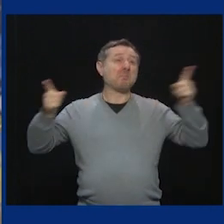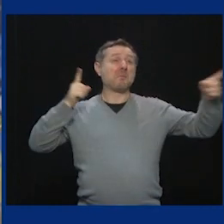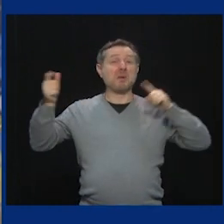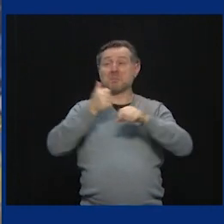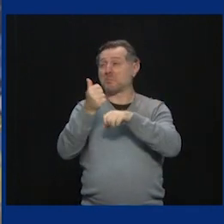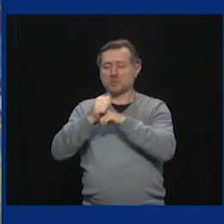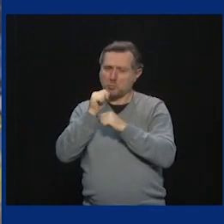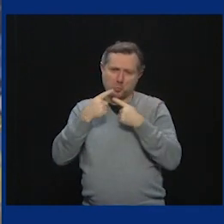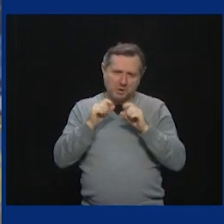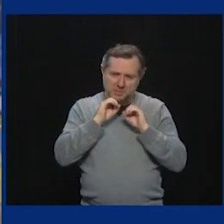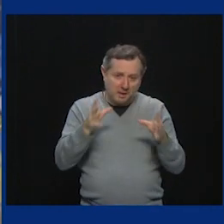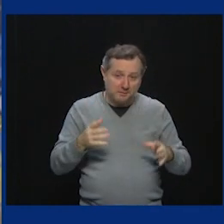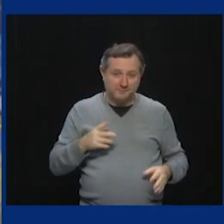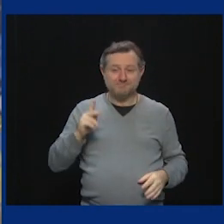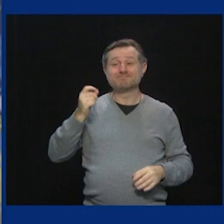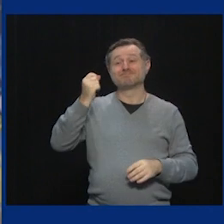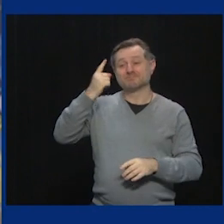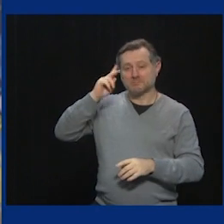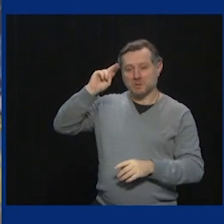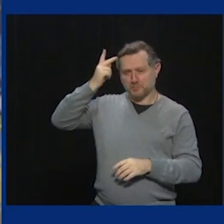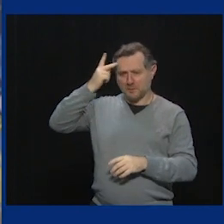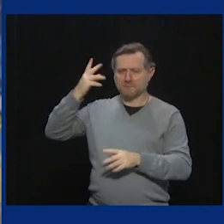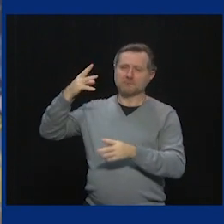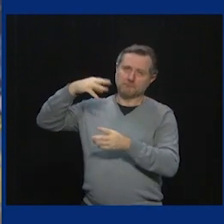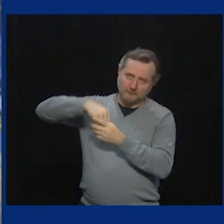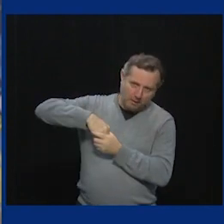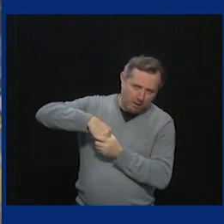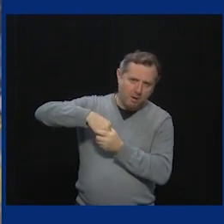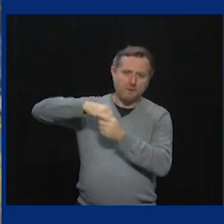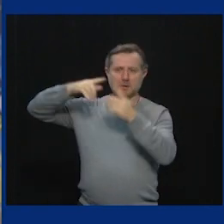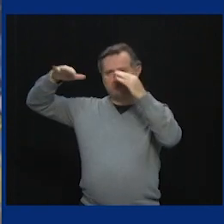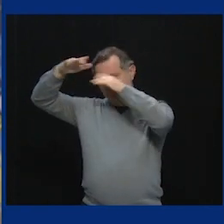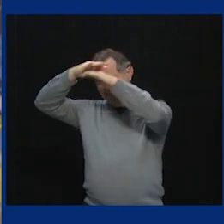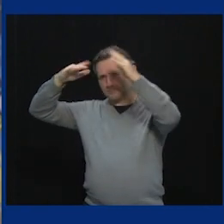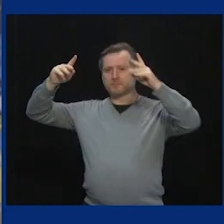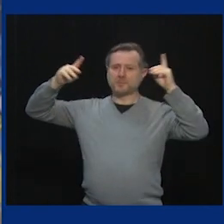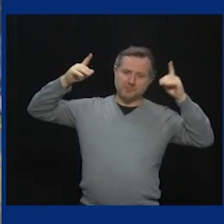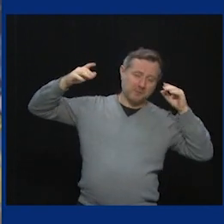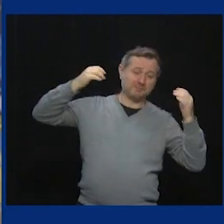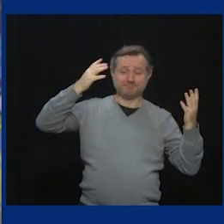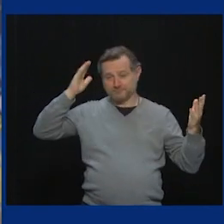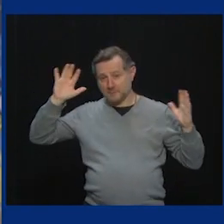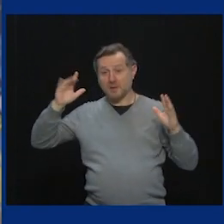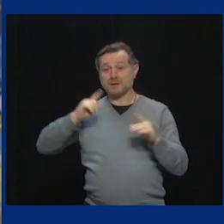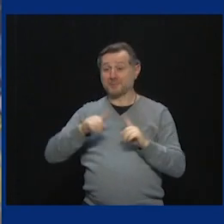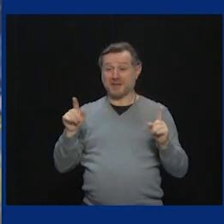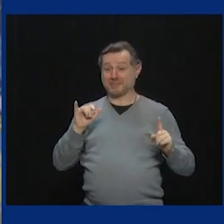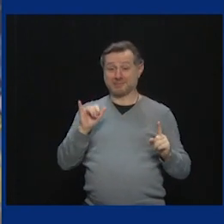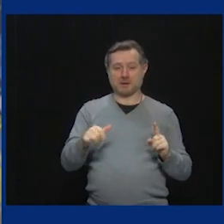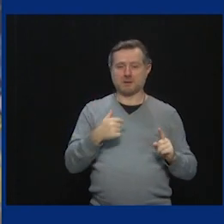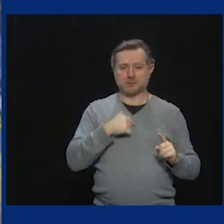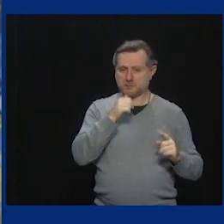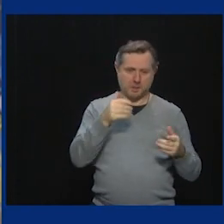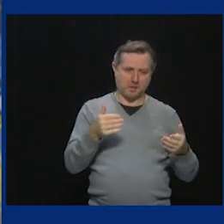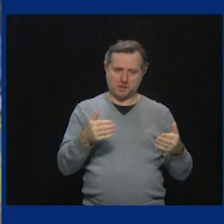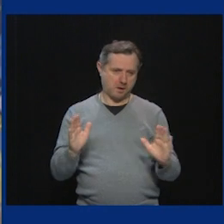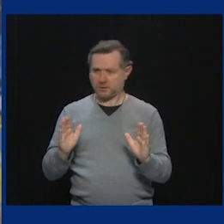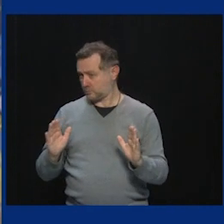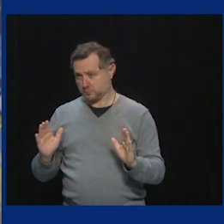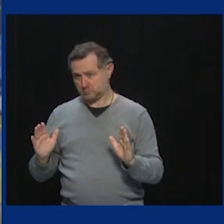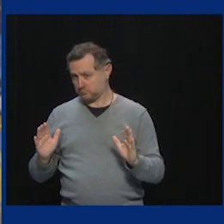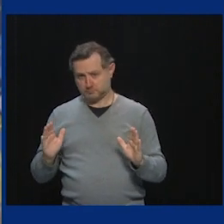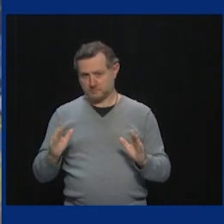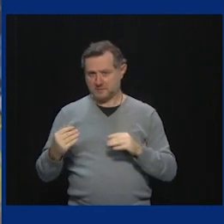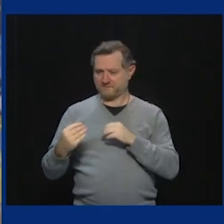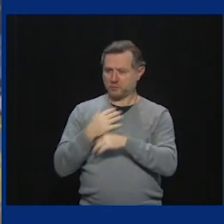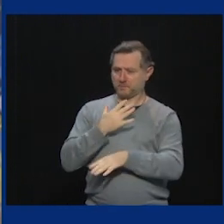understand there's always politics dynamics going on and people will do what they want. I will never let that be the basis for me to make any decisions.